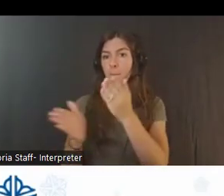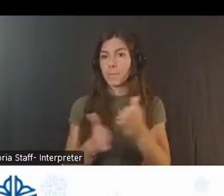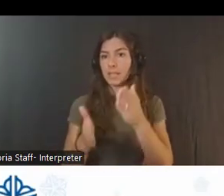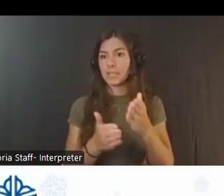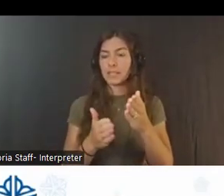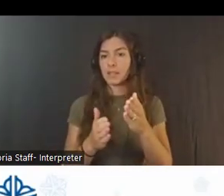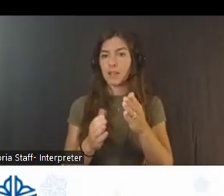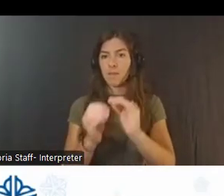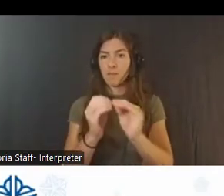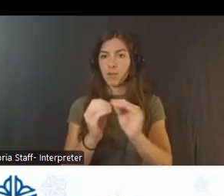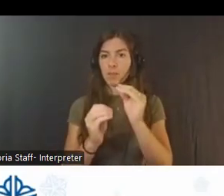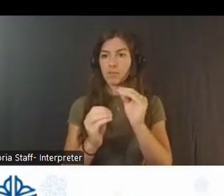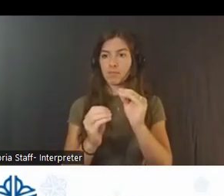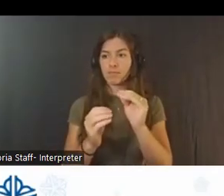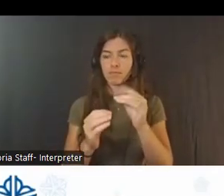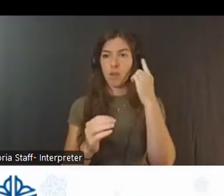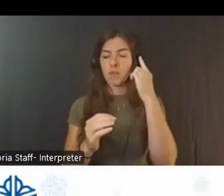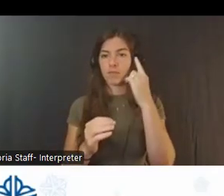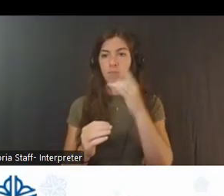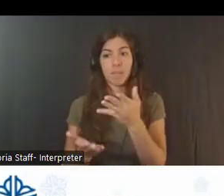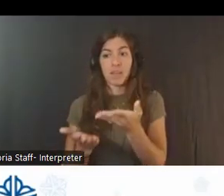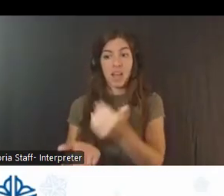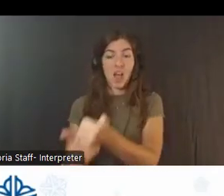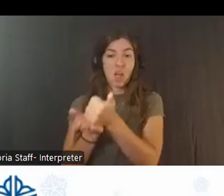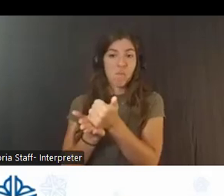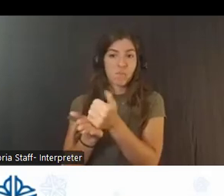have that in record, you know, have some kind of record of that.